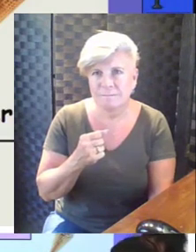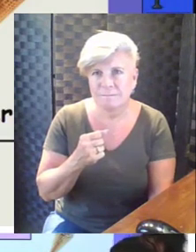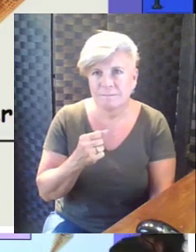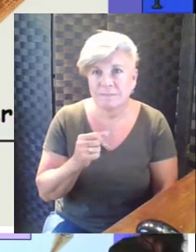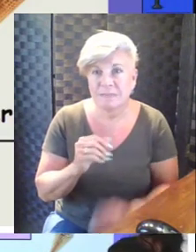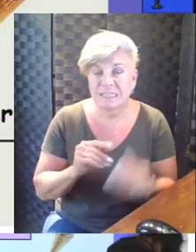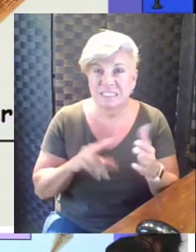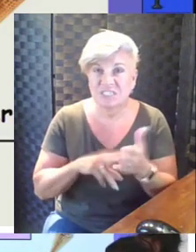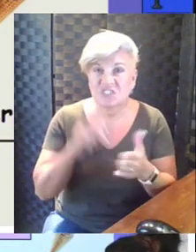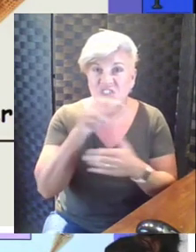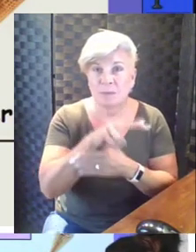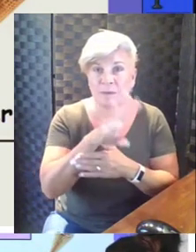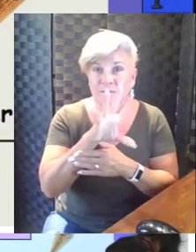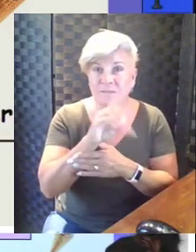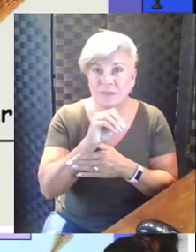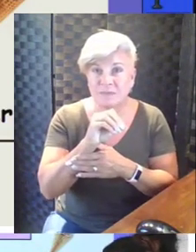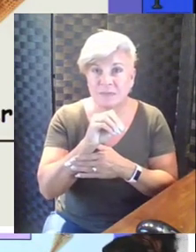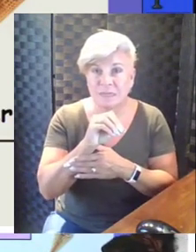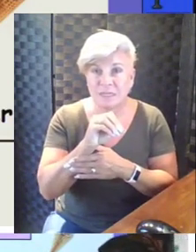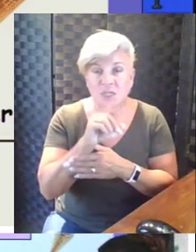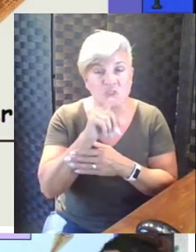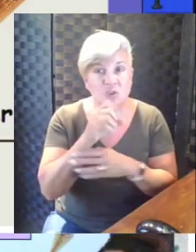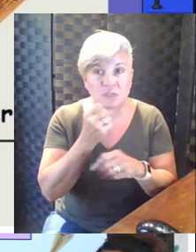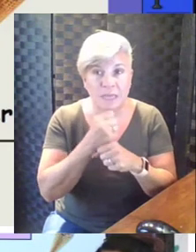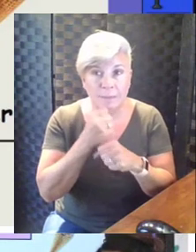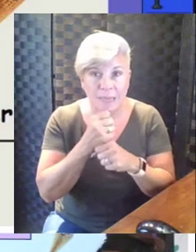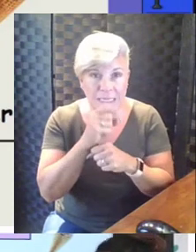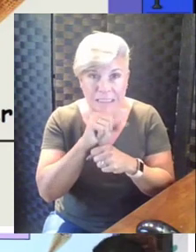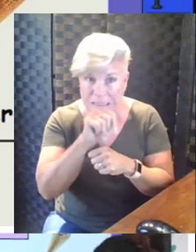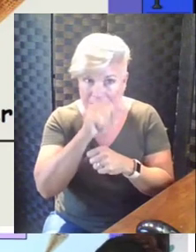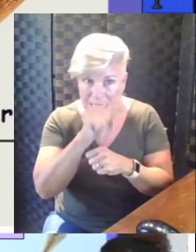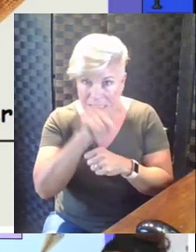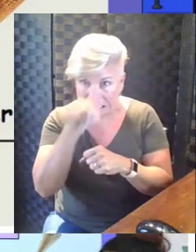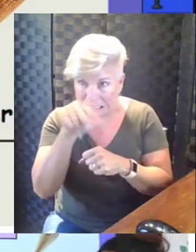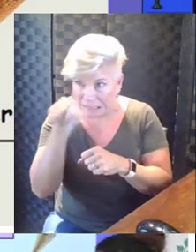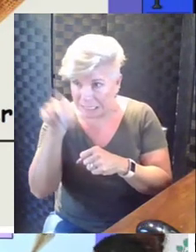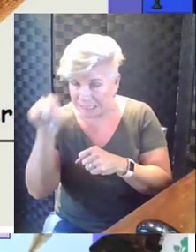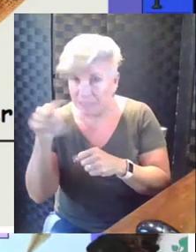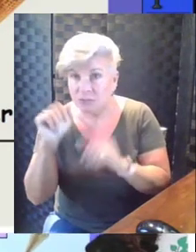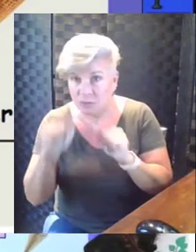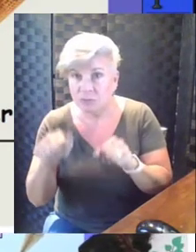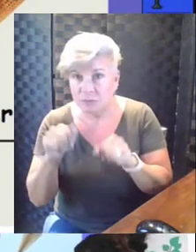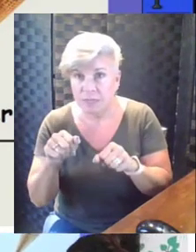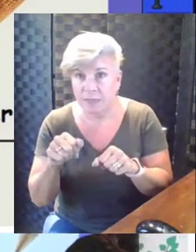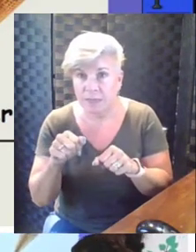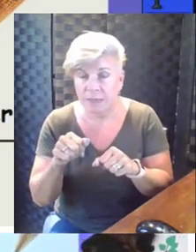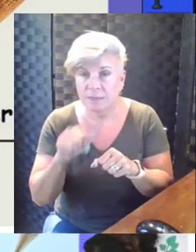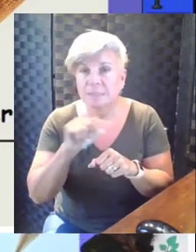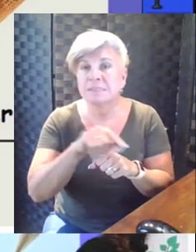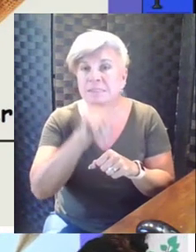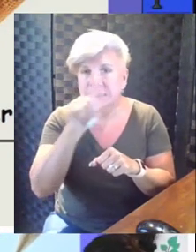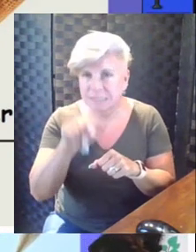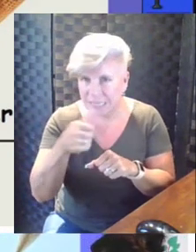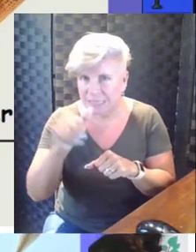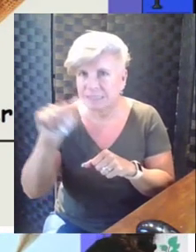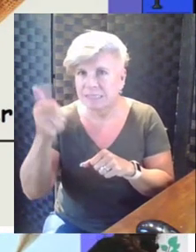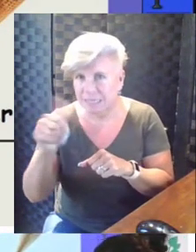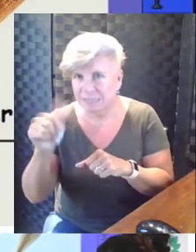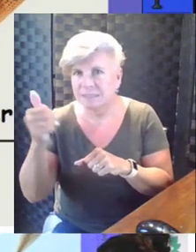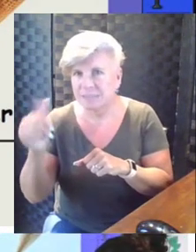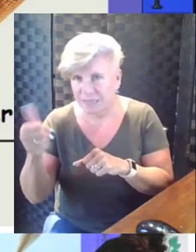That's a jump of 50. If you need to make small jumps of 10, you can do that. You can do a hop of 10,